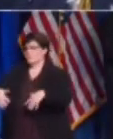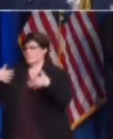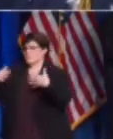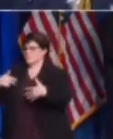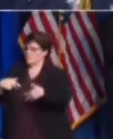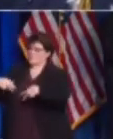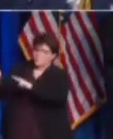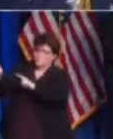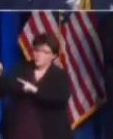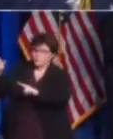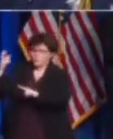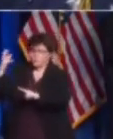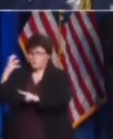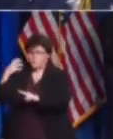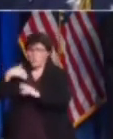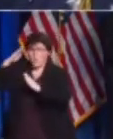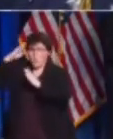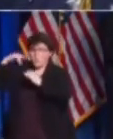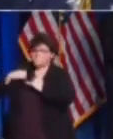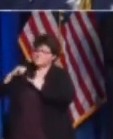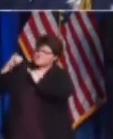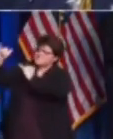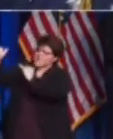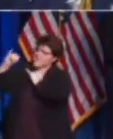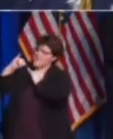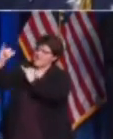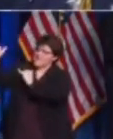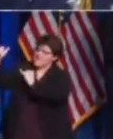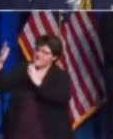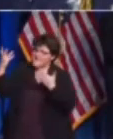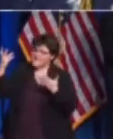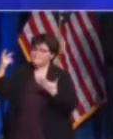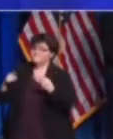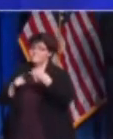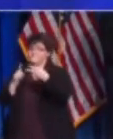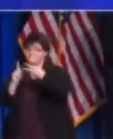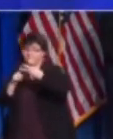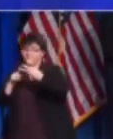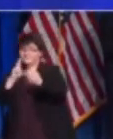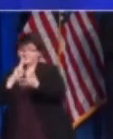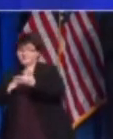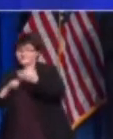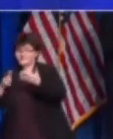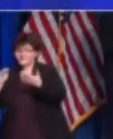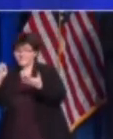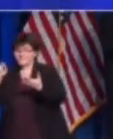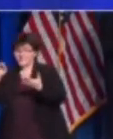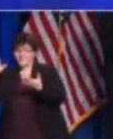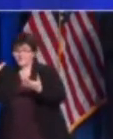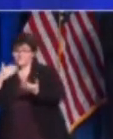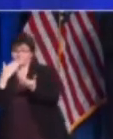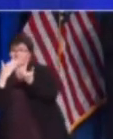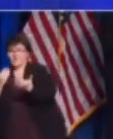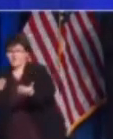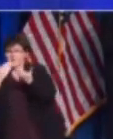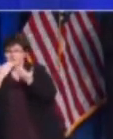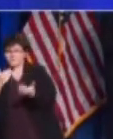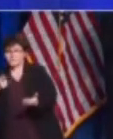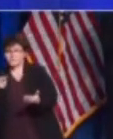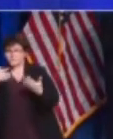fill every day. And Secretary Merrill, thank you so much for your contributions.